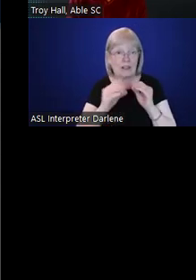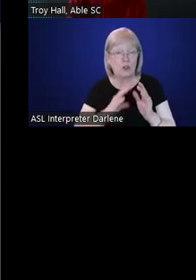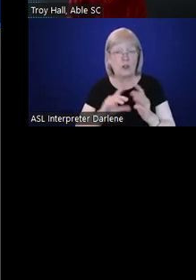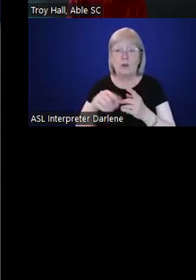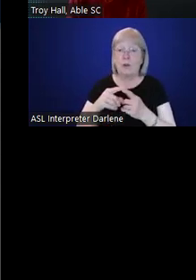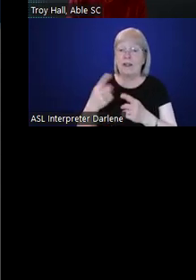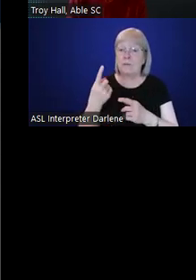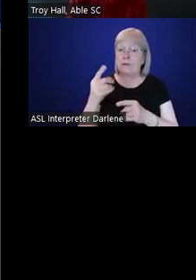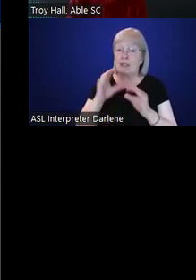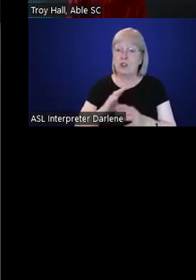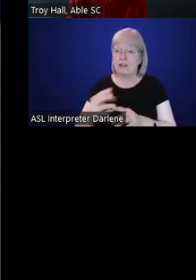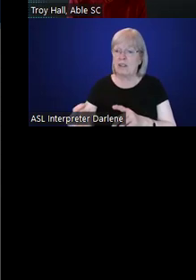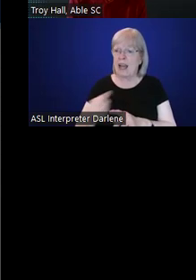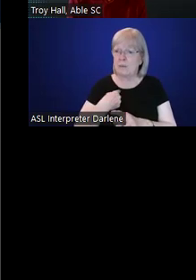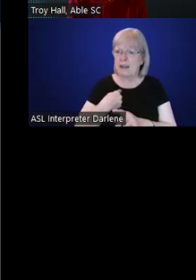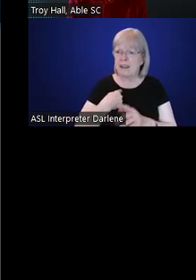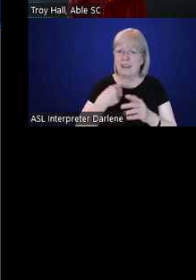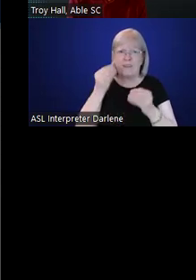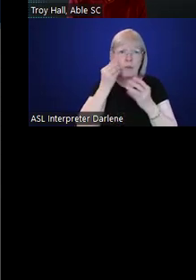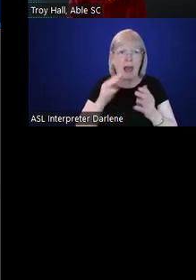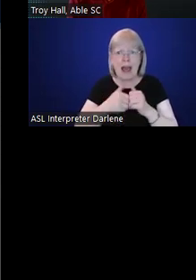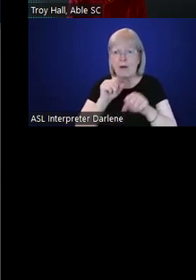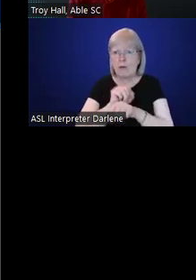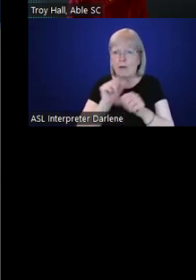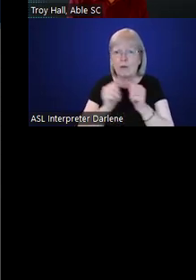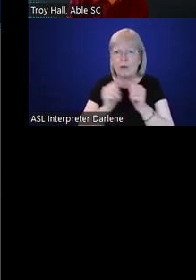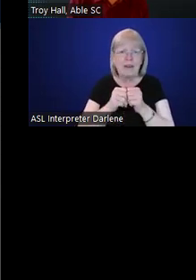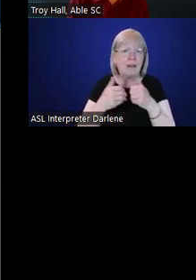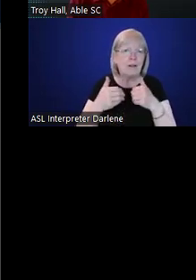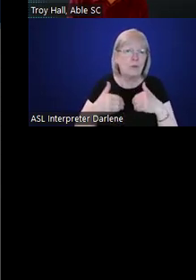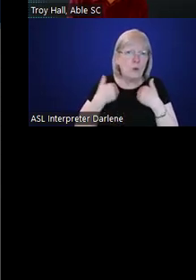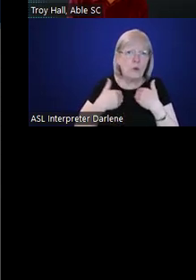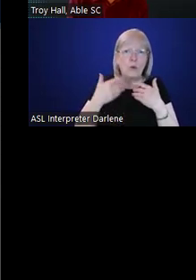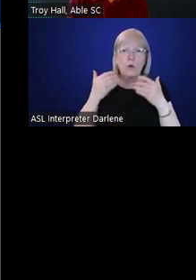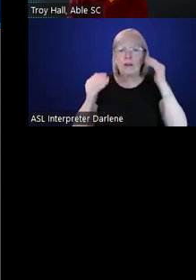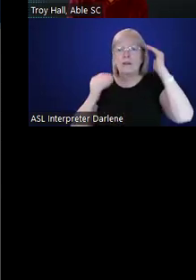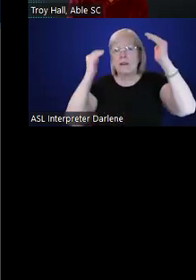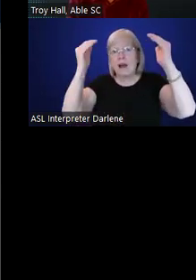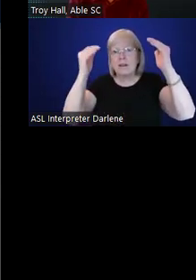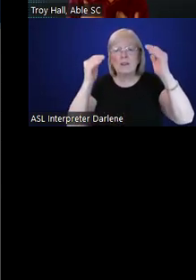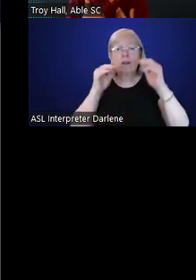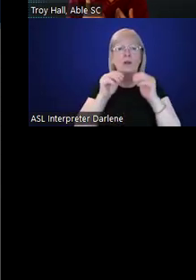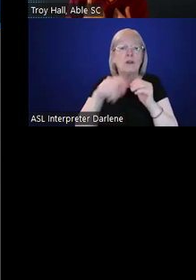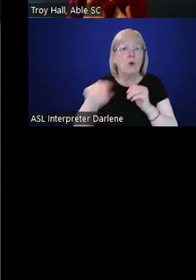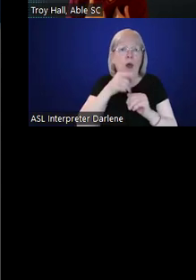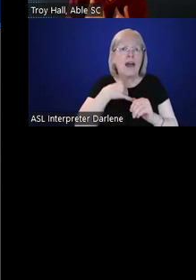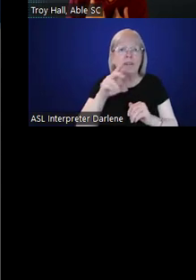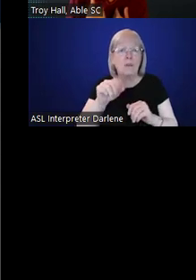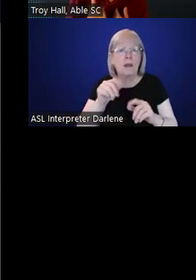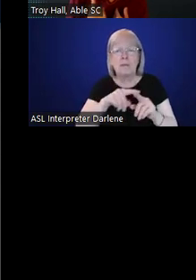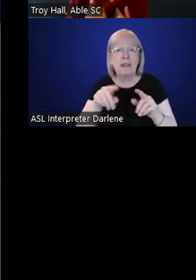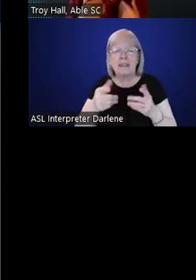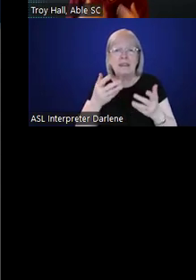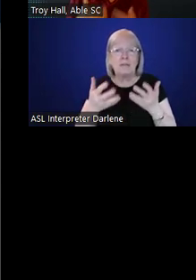information about how to work with youth and adults with disabilities, even if they've got a degree in it, there's still something a Center for Independent Living